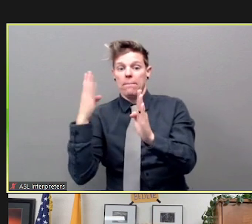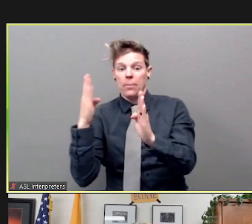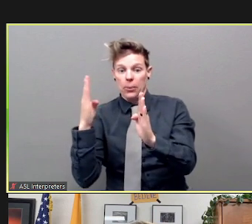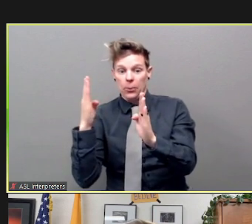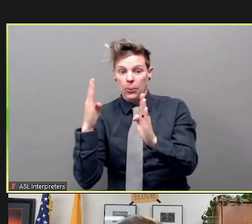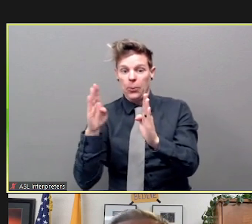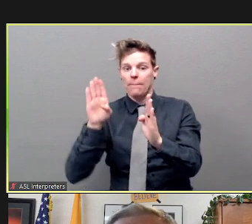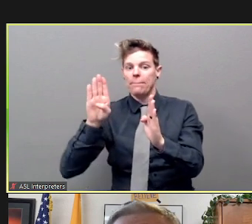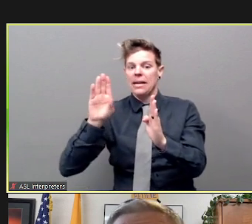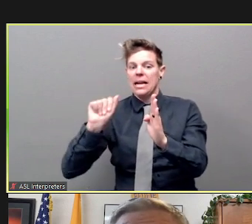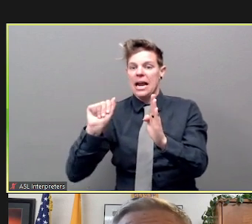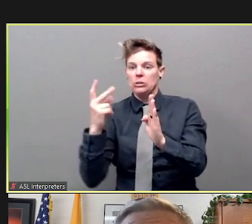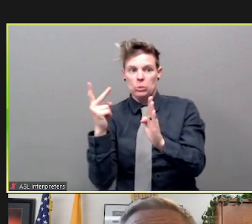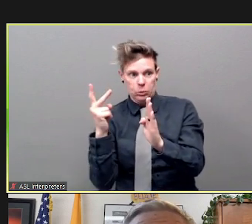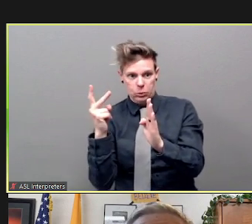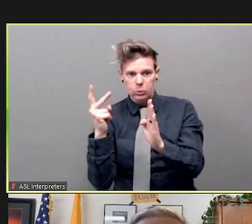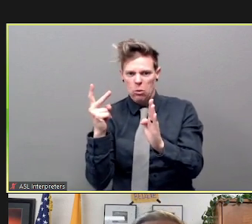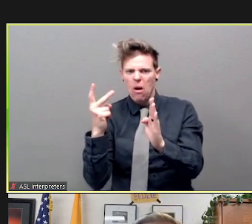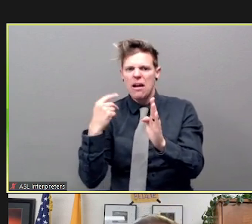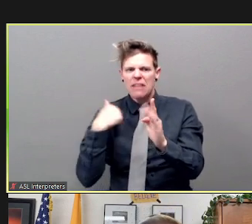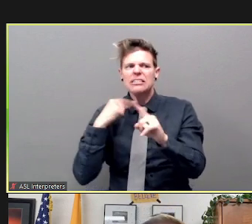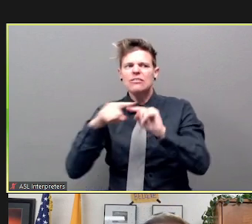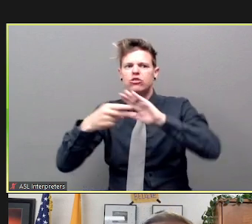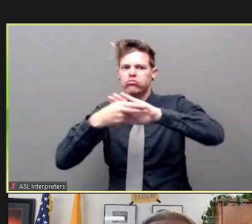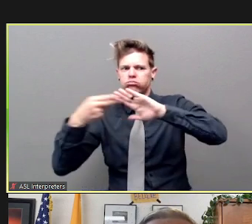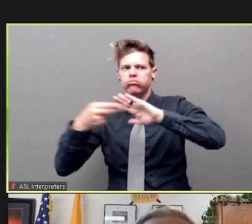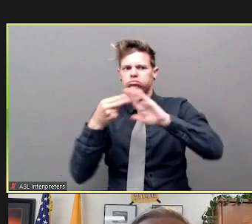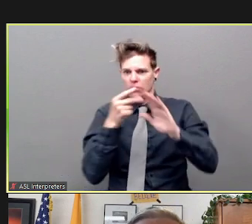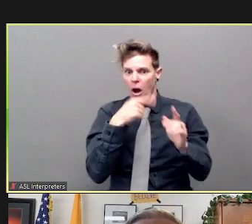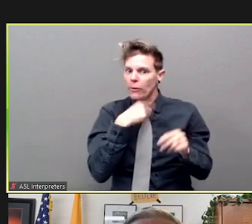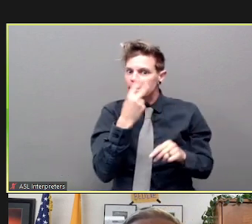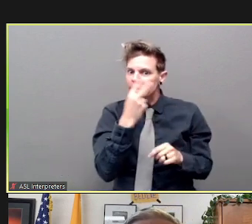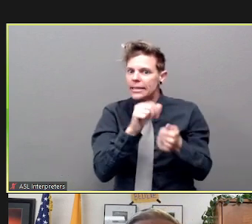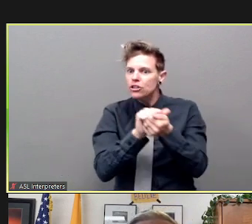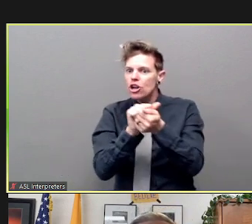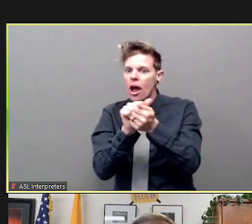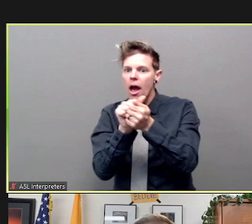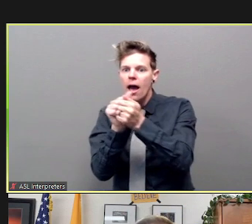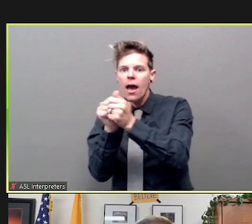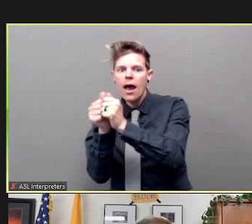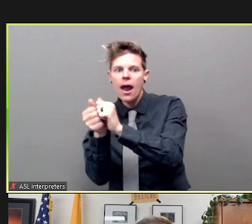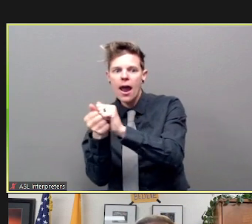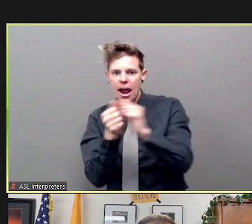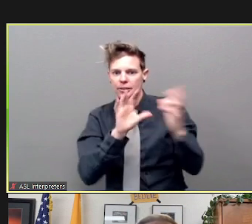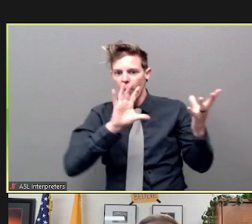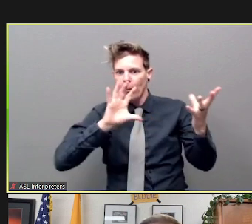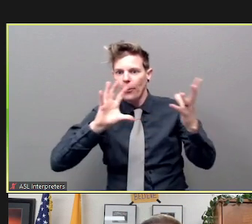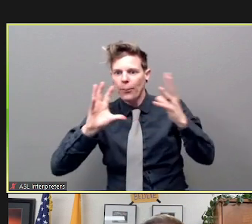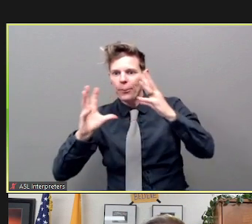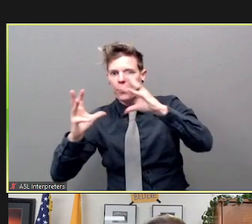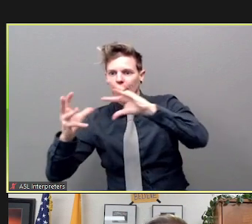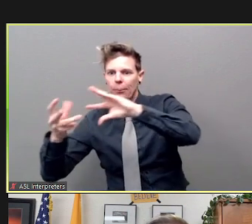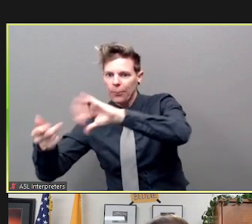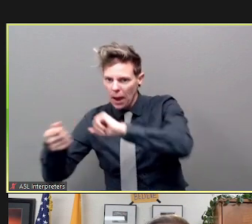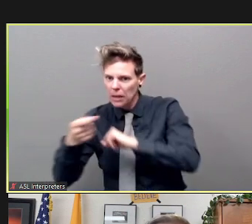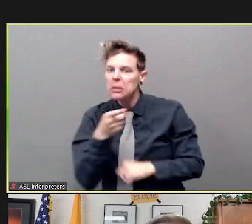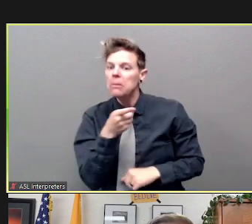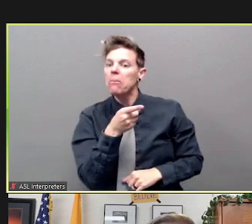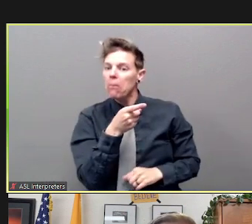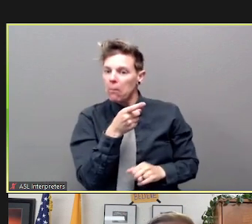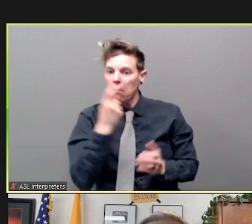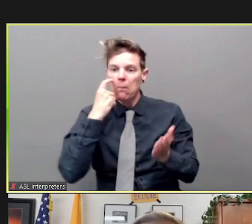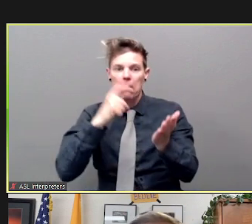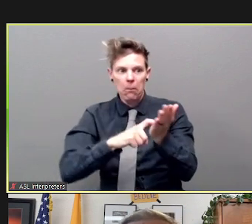with the virus is it's still constantly changing, still a big challenge to stay on top of, but now we're getting out